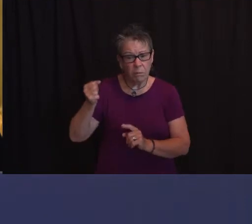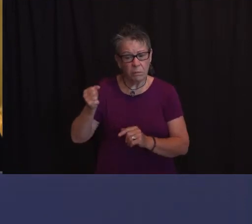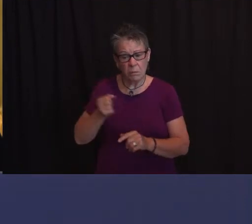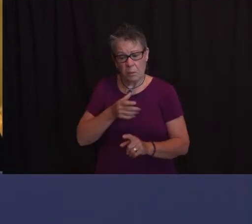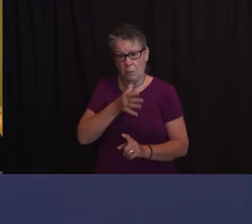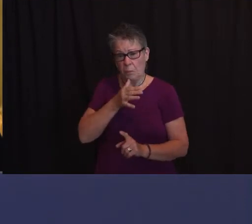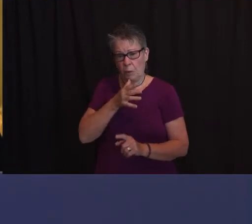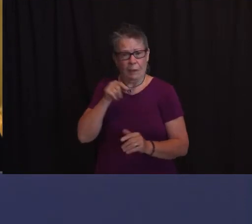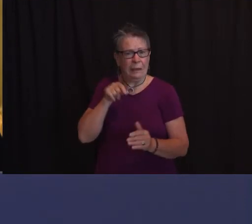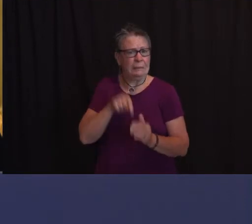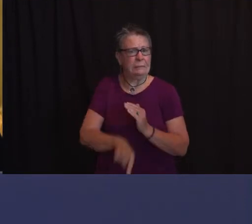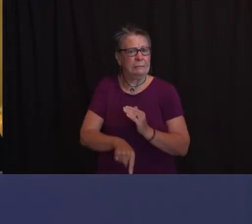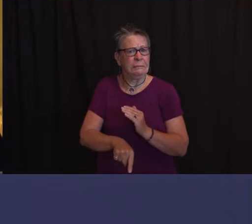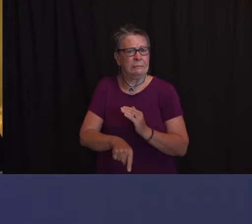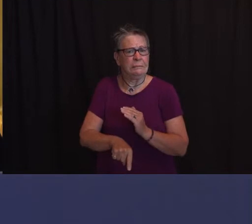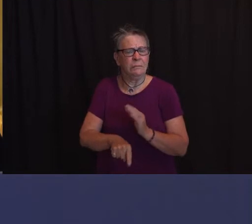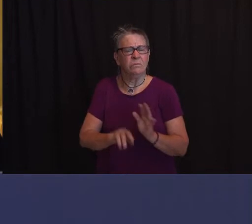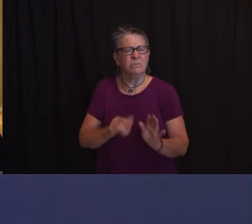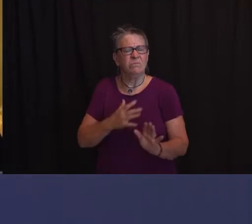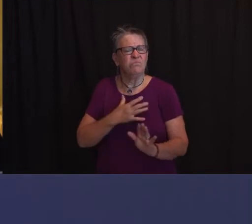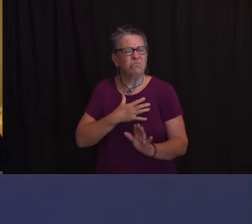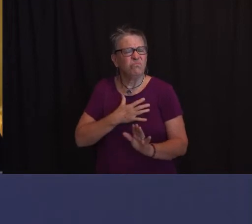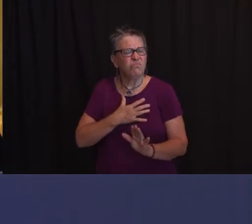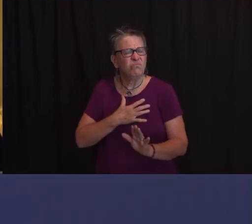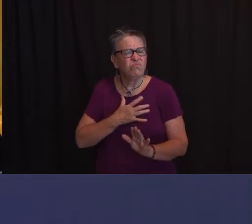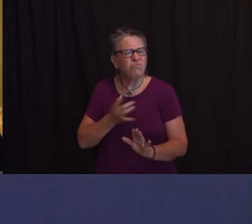thank God the little boy was